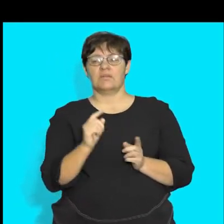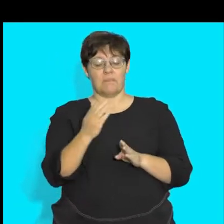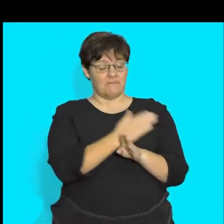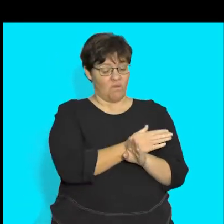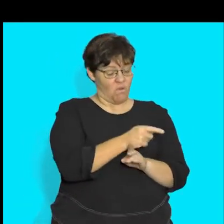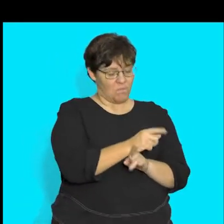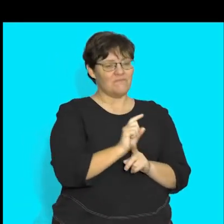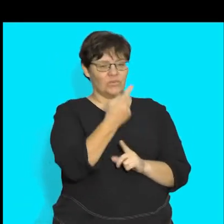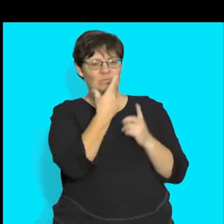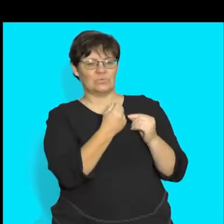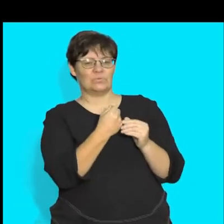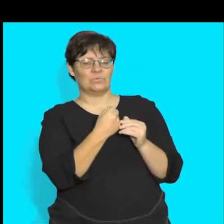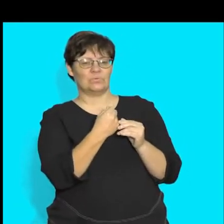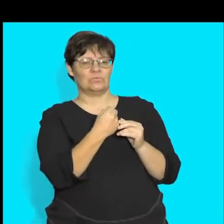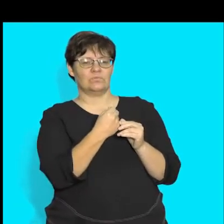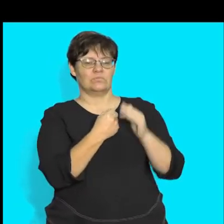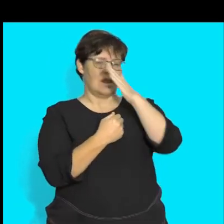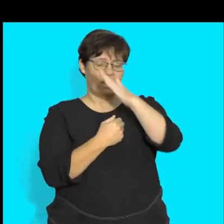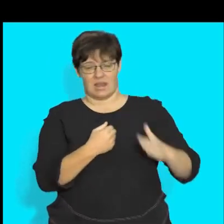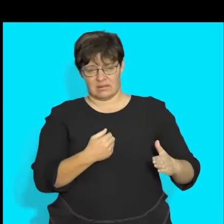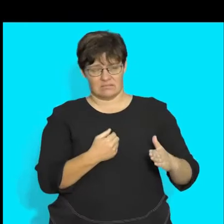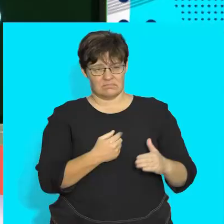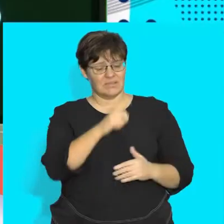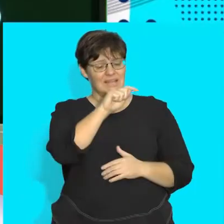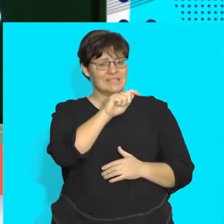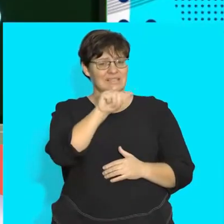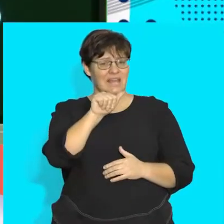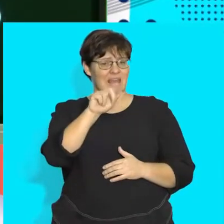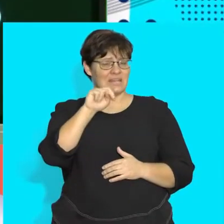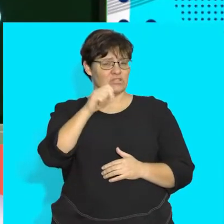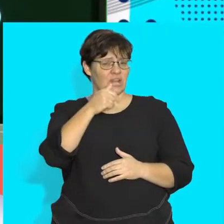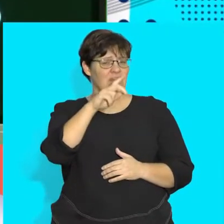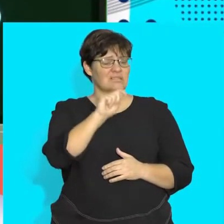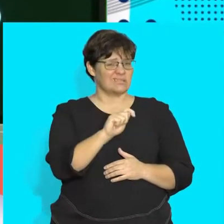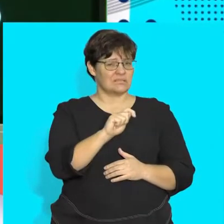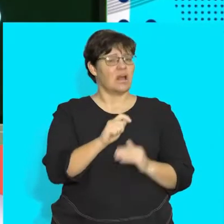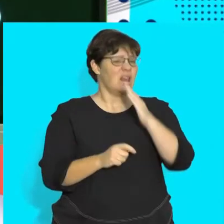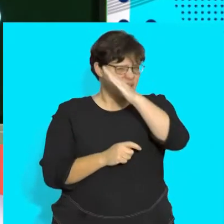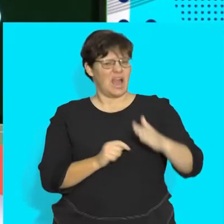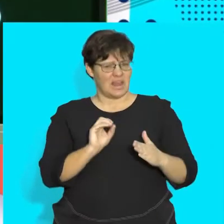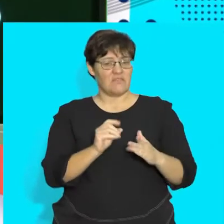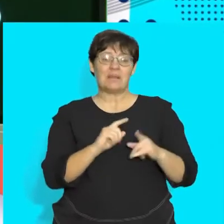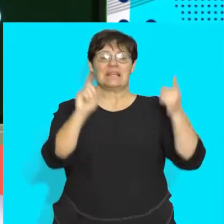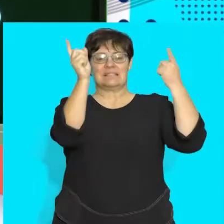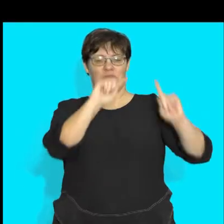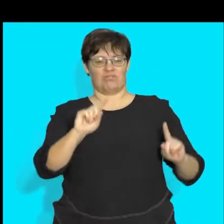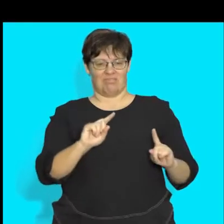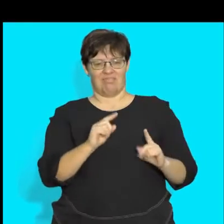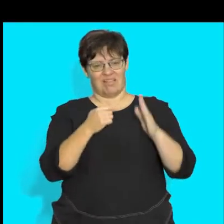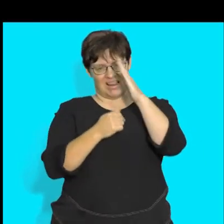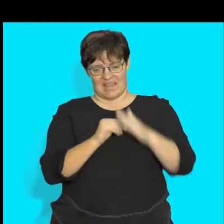lines because, in essence, a tangent is a line. It's just a special sort of line. And